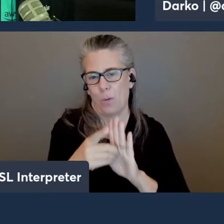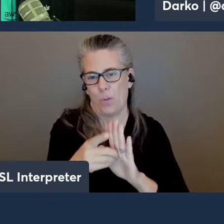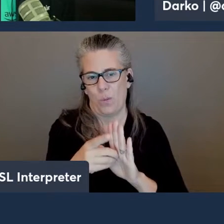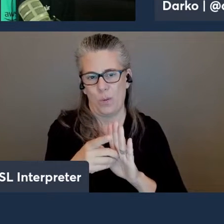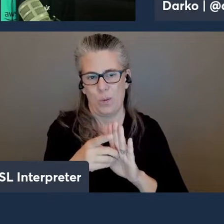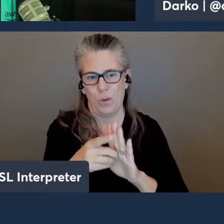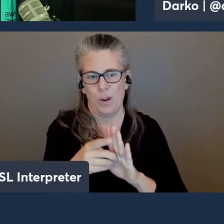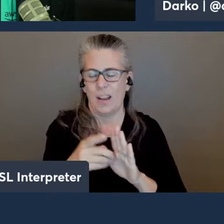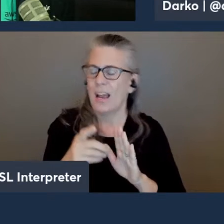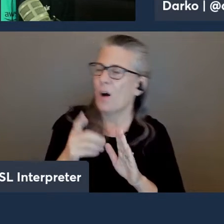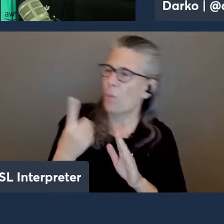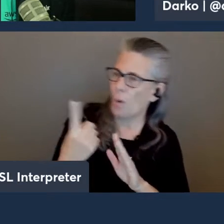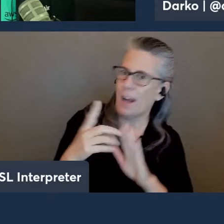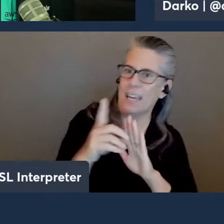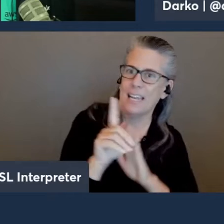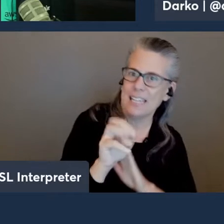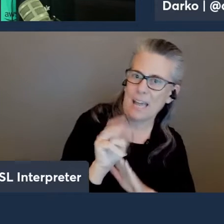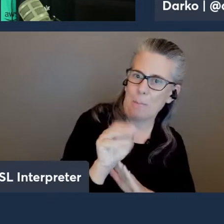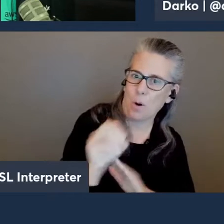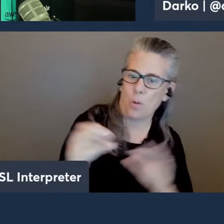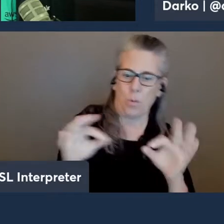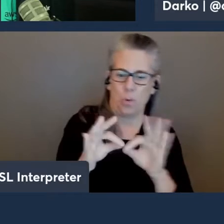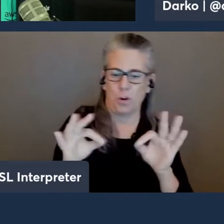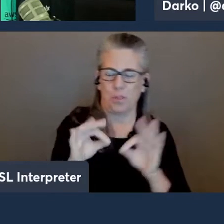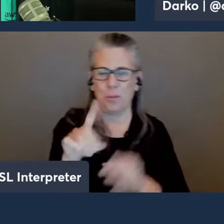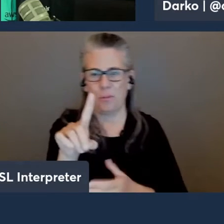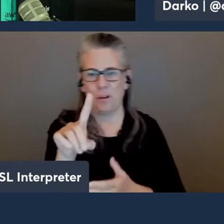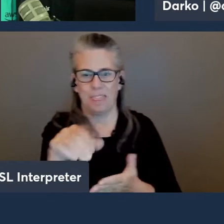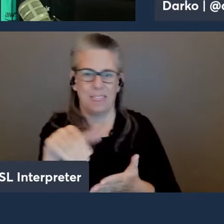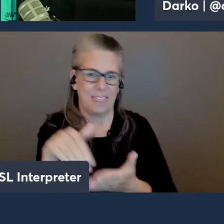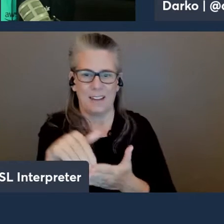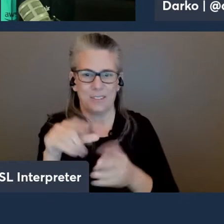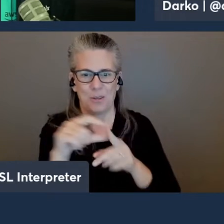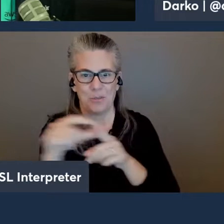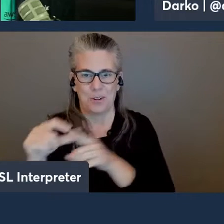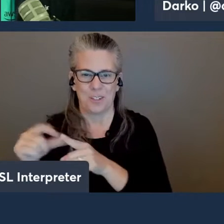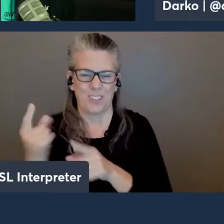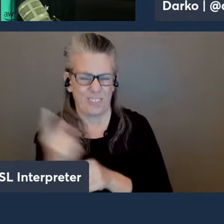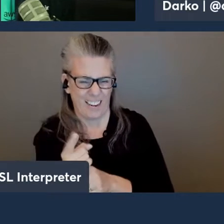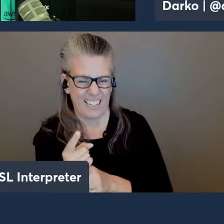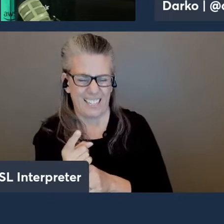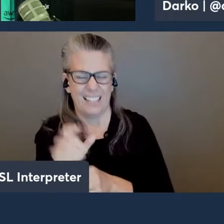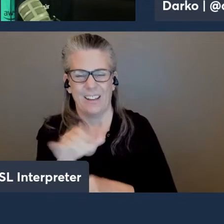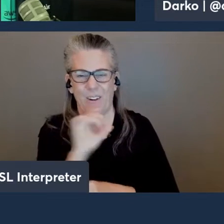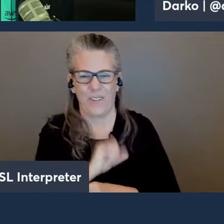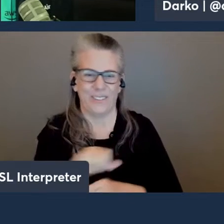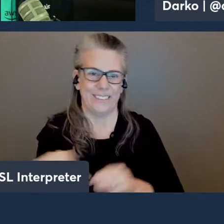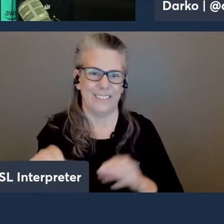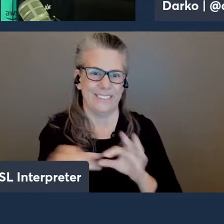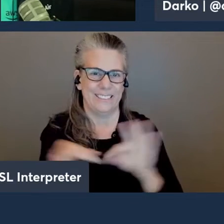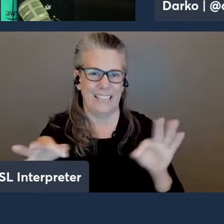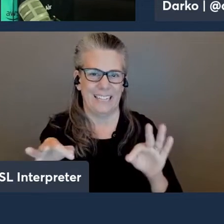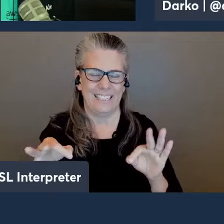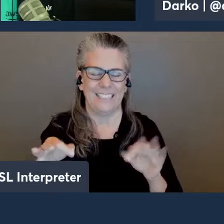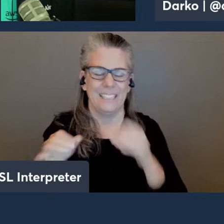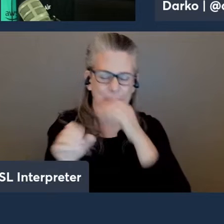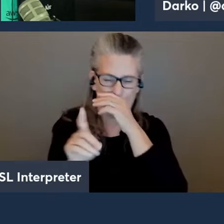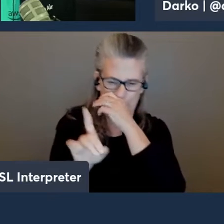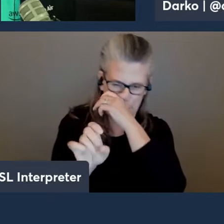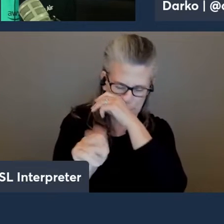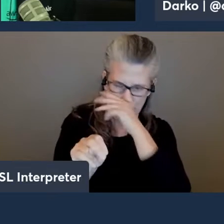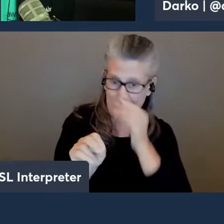is worth 1,000 words. Indeed. Isn't that the saying? Indeed. I think that's the old saying. Yeah. So, Dan, are you going to bring up the screen